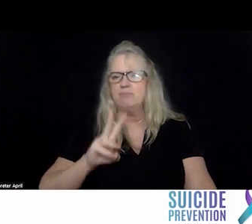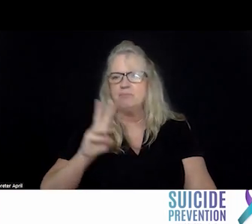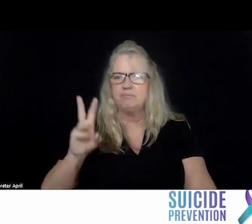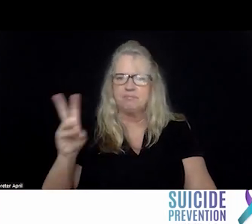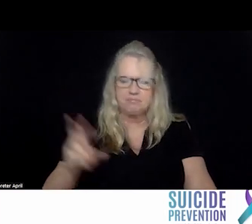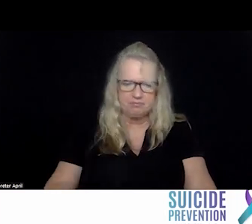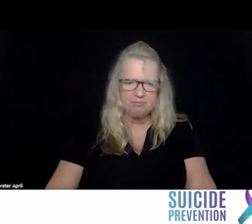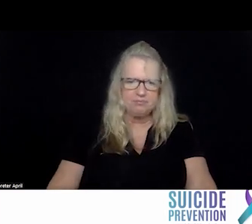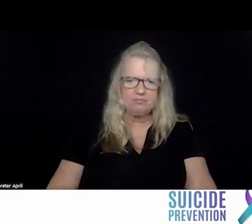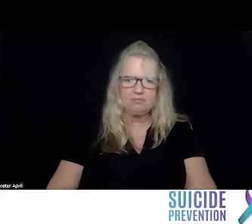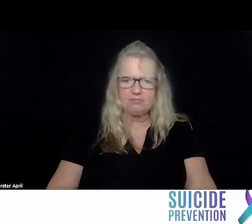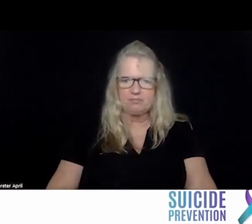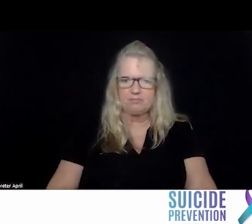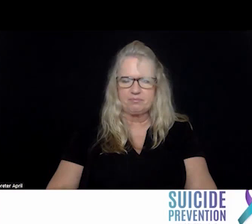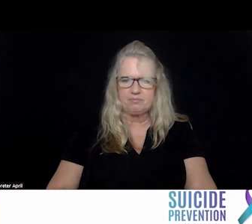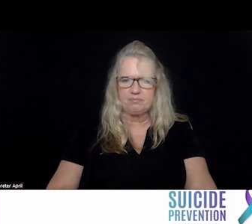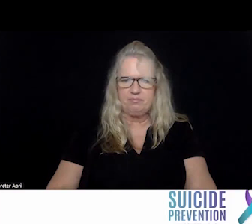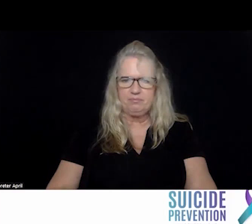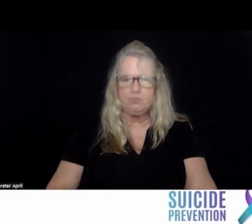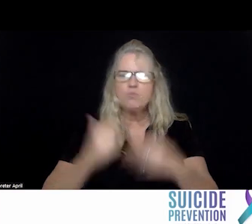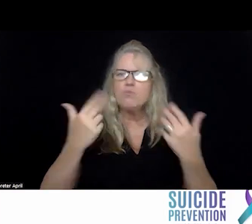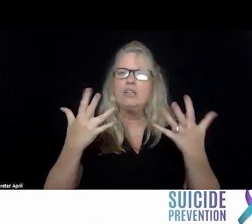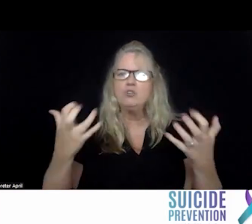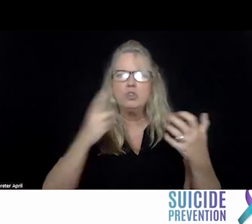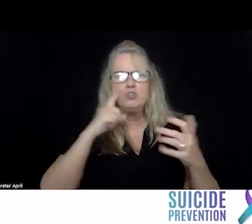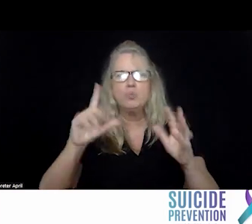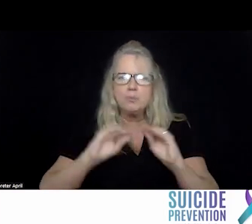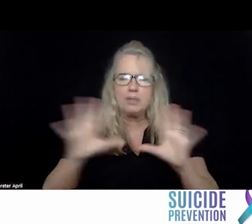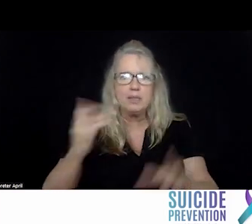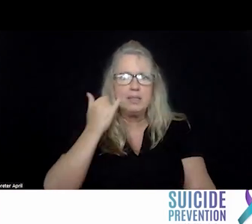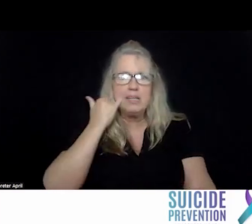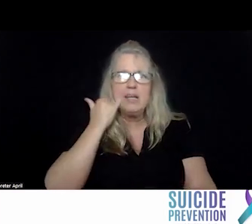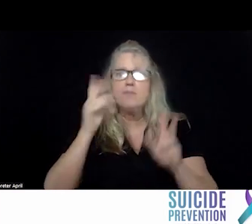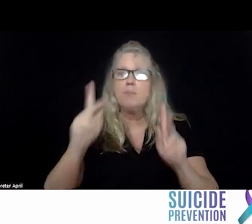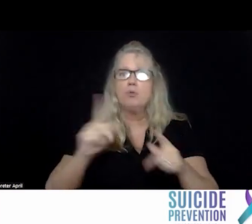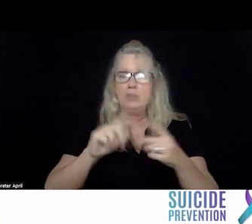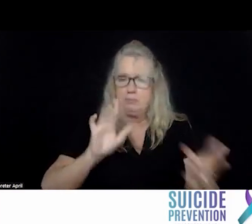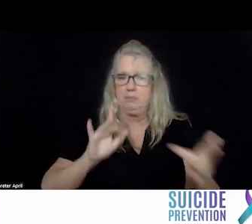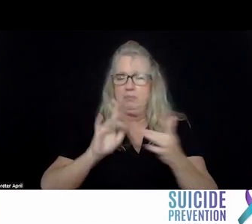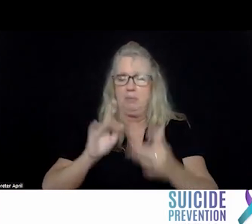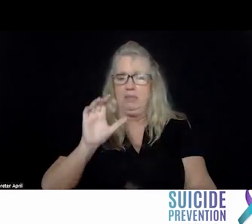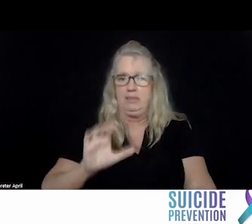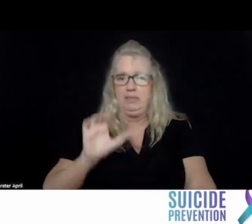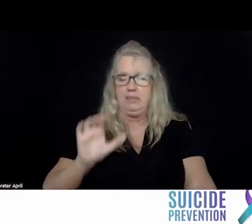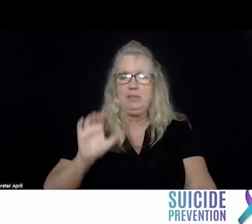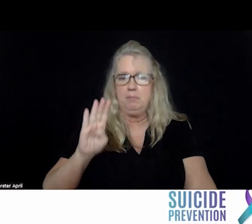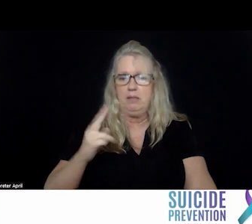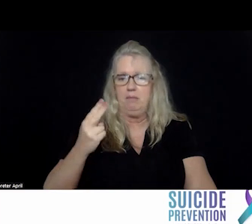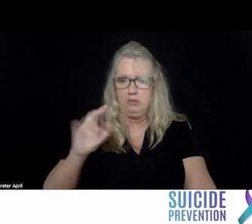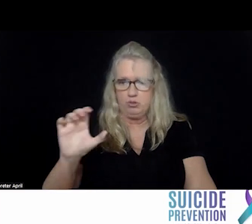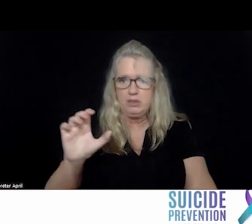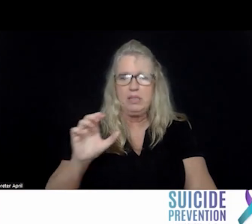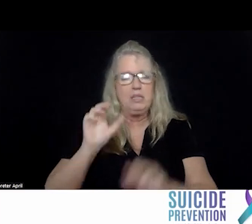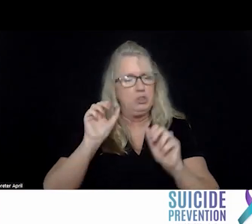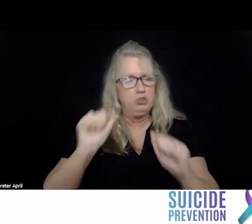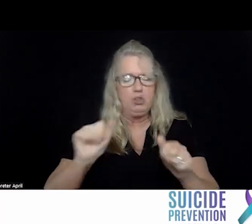And so I just want to make clear that if a person comes into contact with CCBHCs, they should get connected